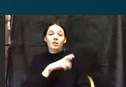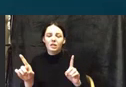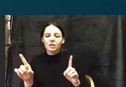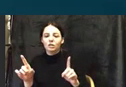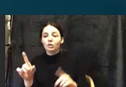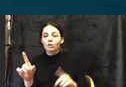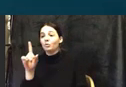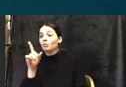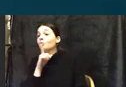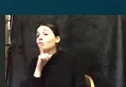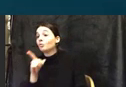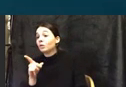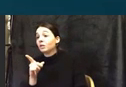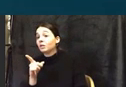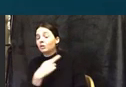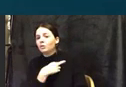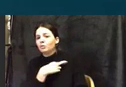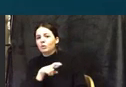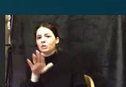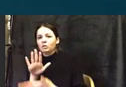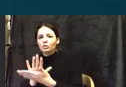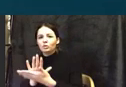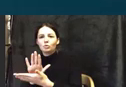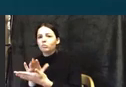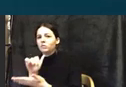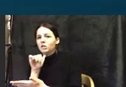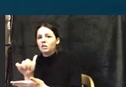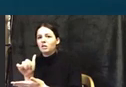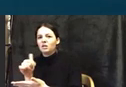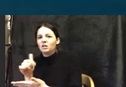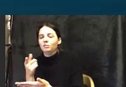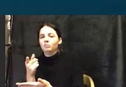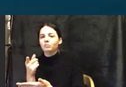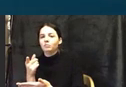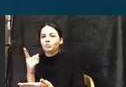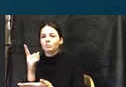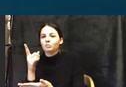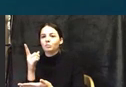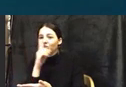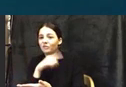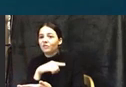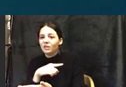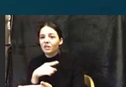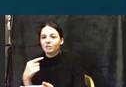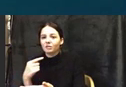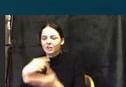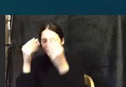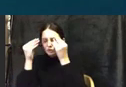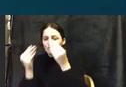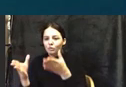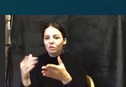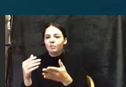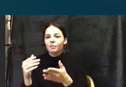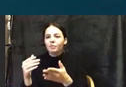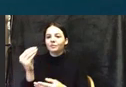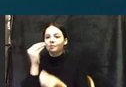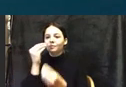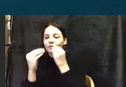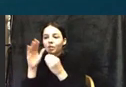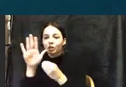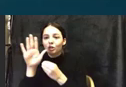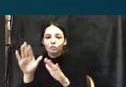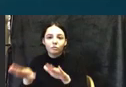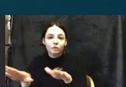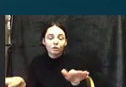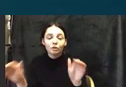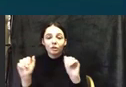that it was a religious school. He basically told the children's parents, I can feed your children, which they were starving. I can give them a warm